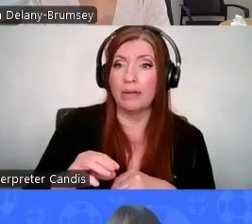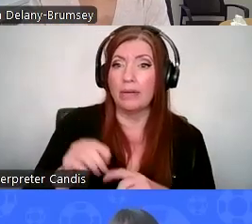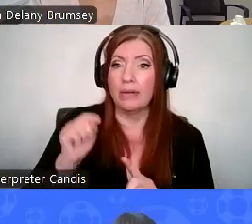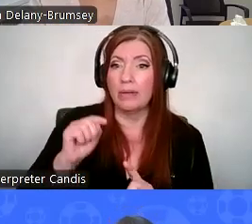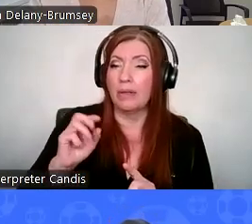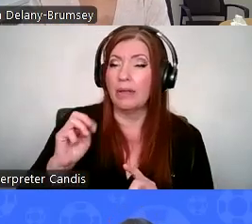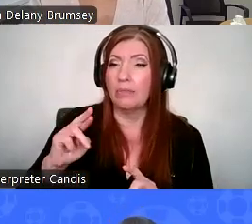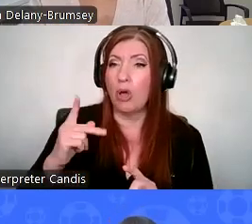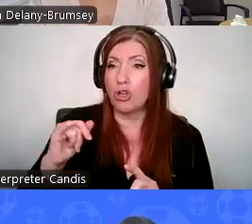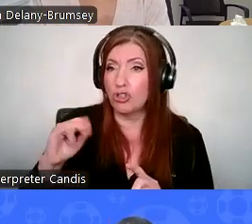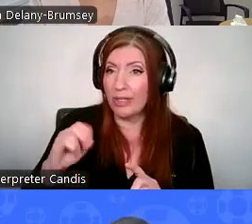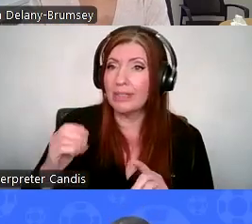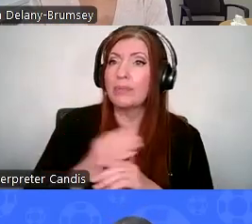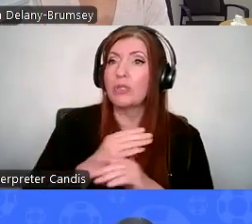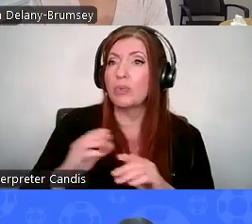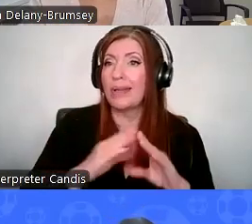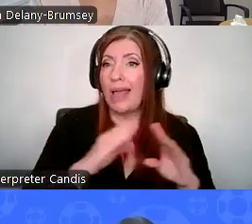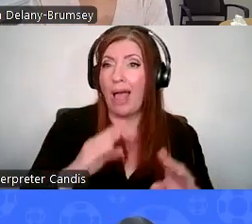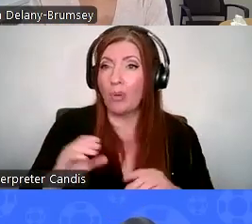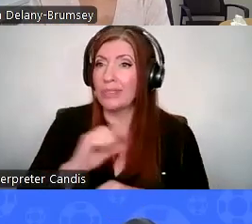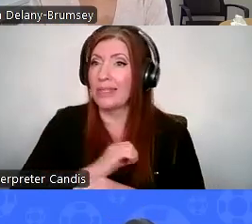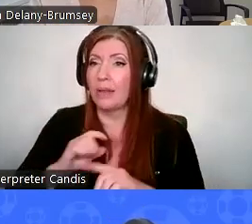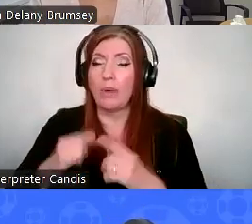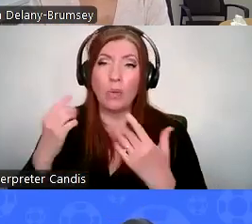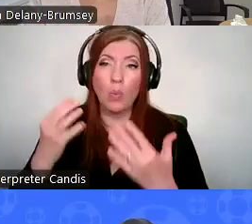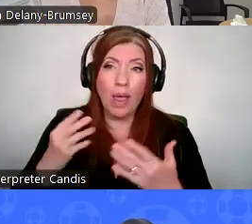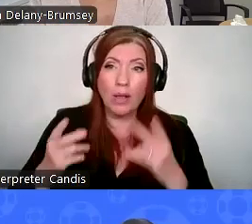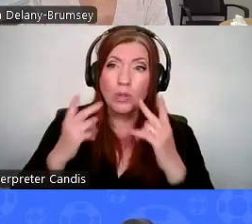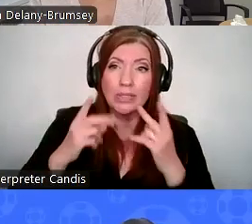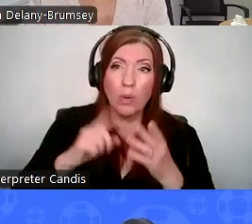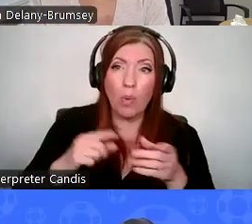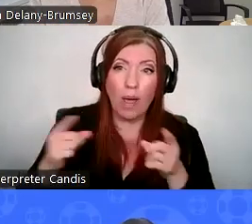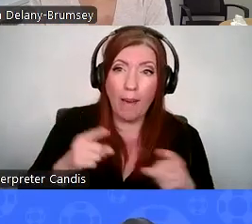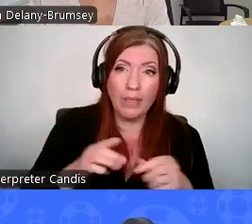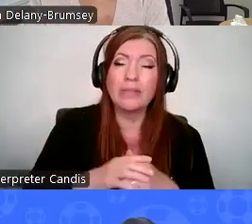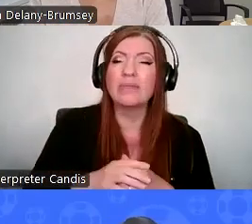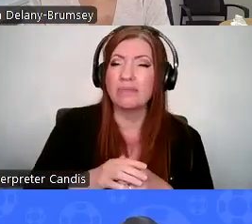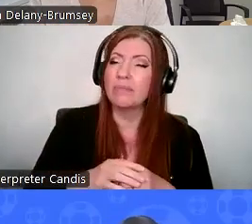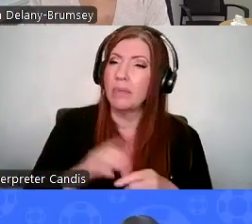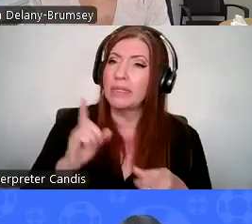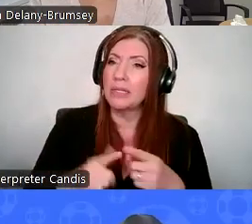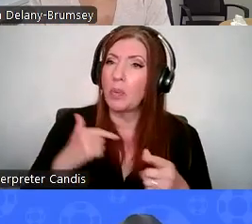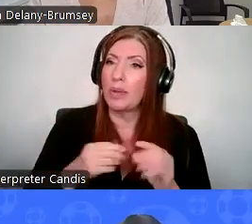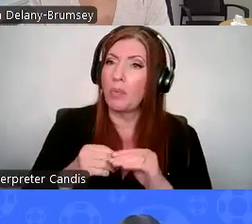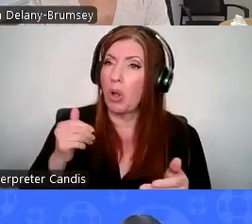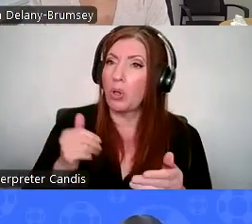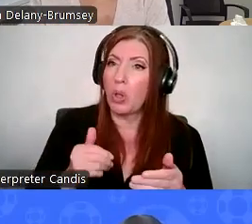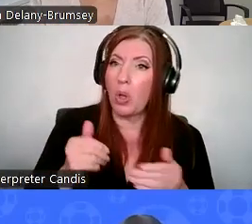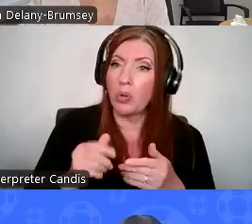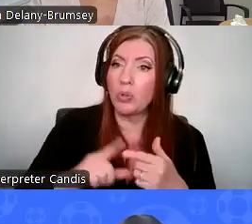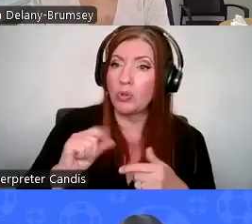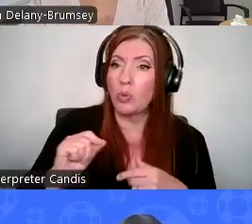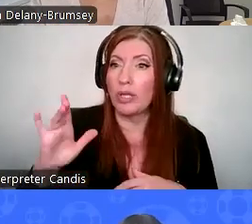the House and Senate. But we'll have to wait to see how that unfolds as we get a bit closer into to